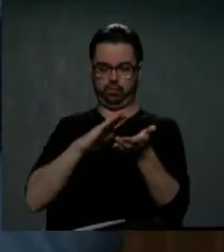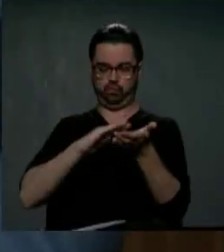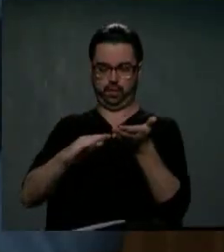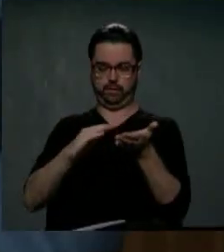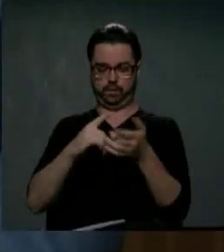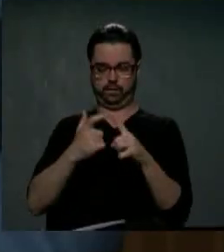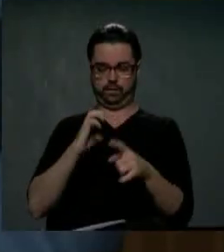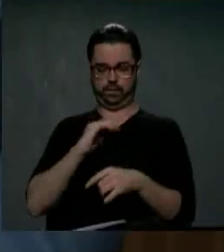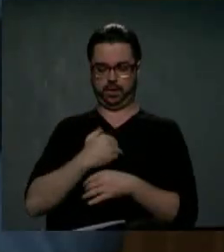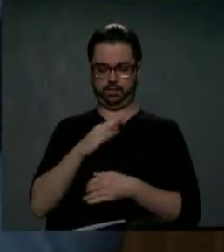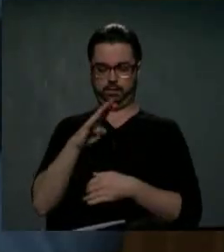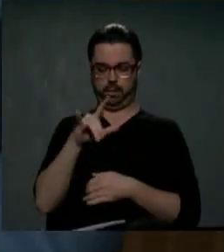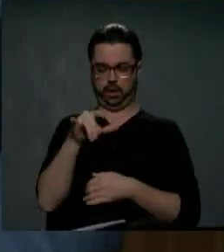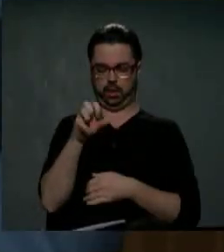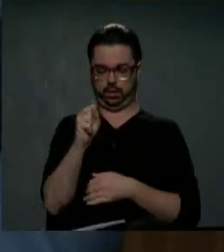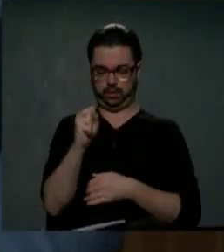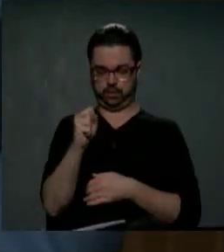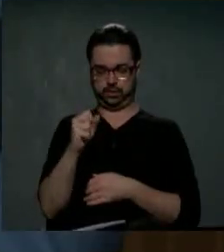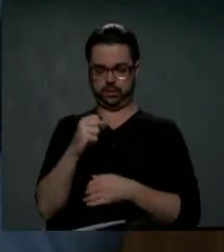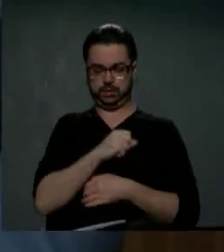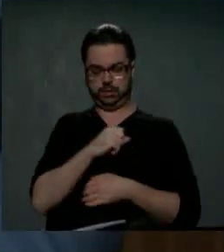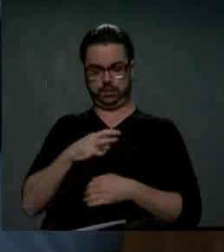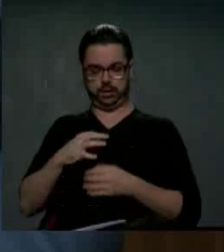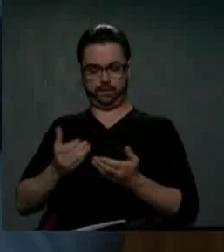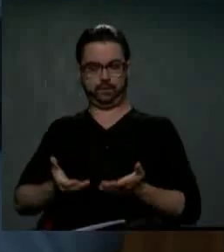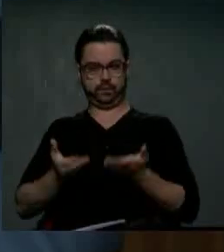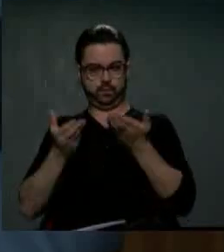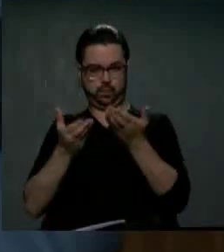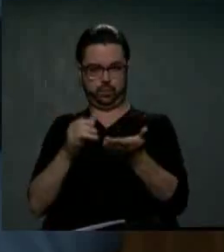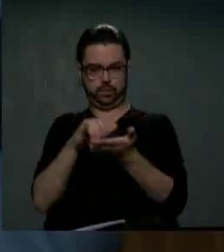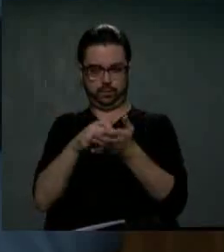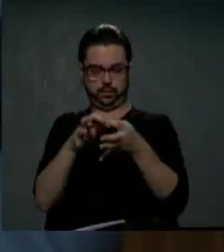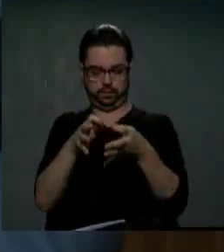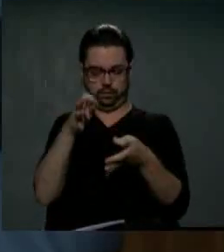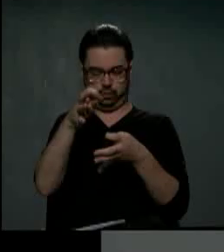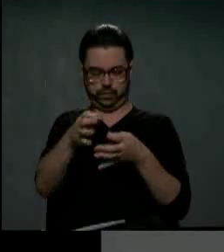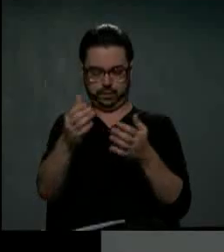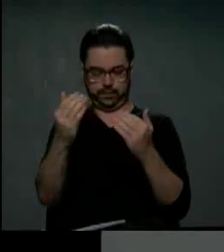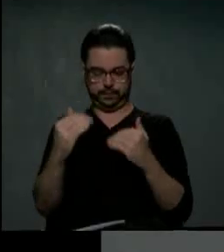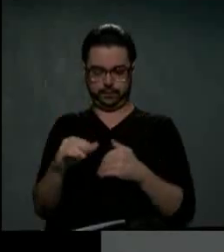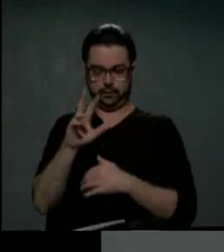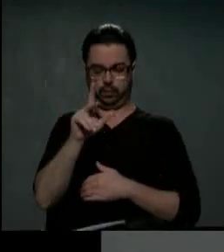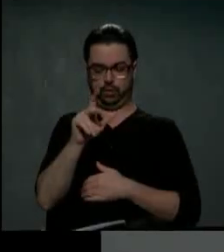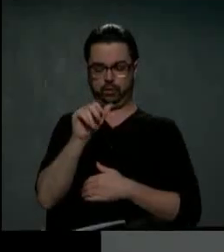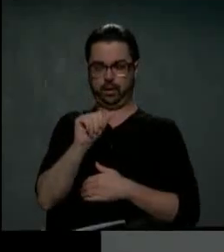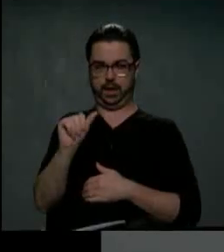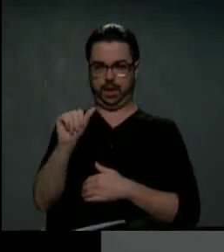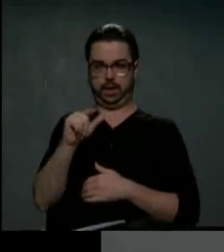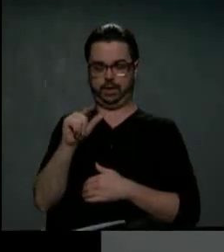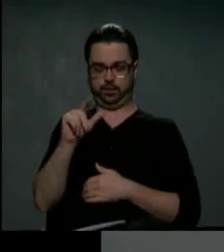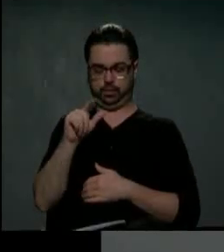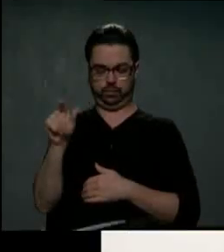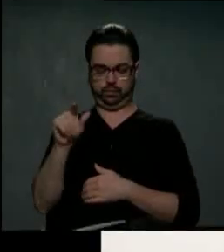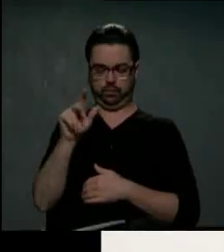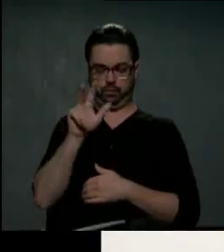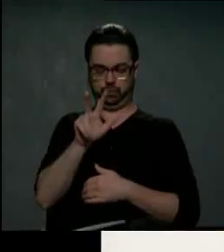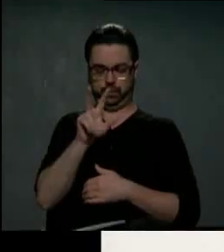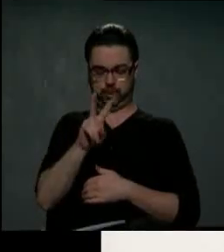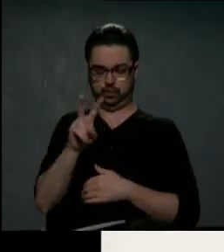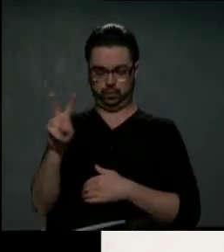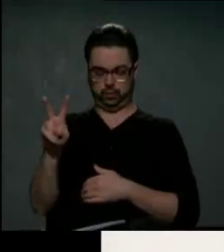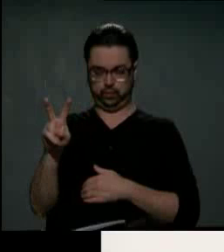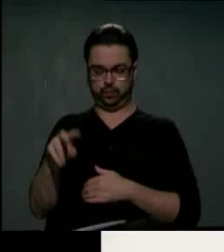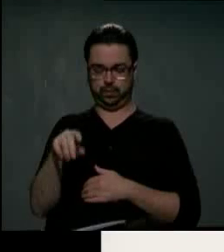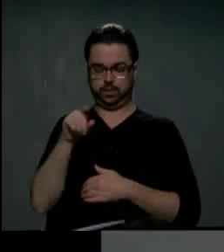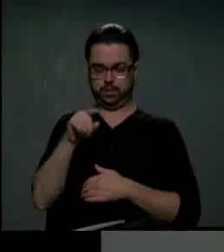number A-332, Canis Road Deltic Potlatch Annexation. Staff needs additional time to review and consider this